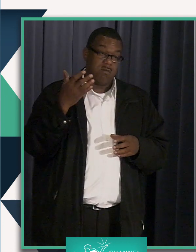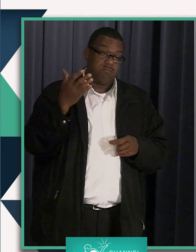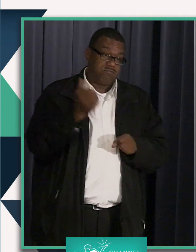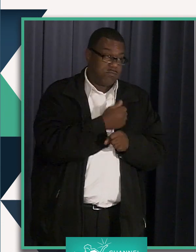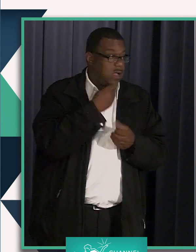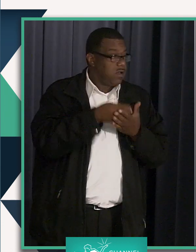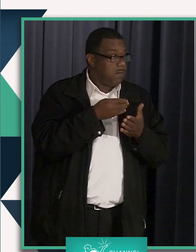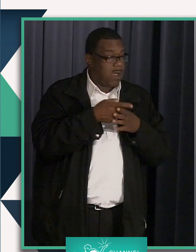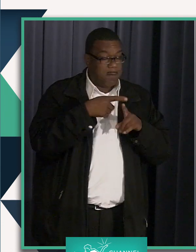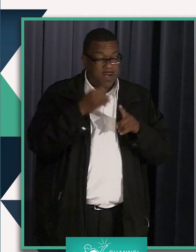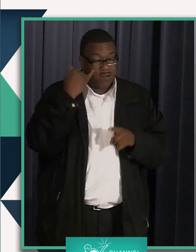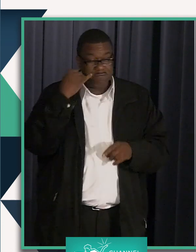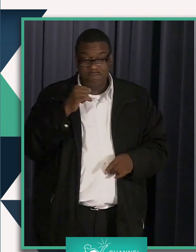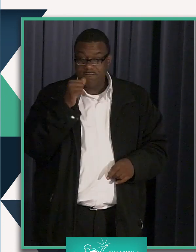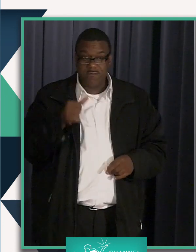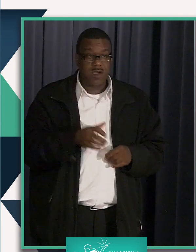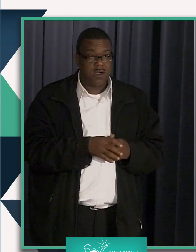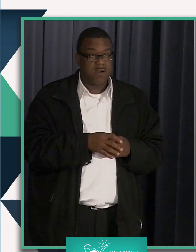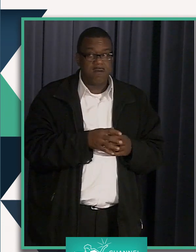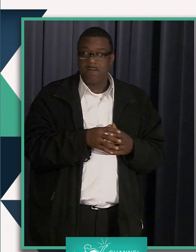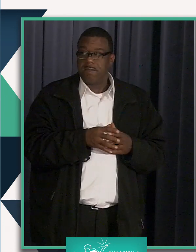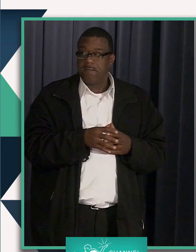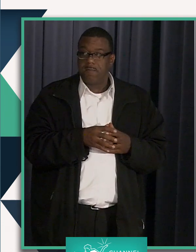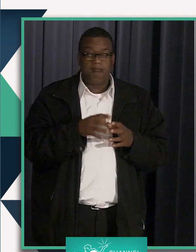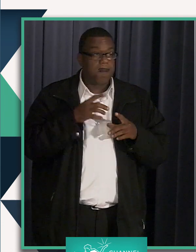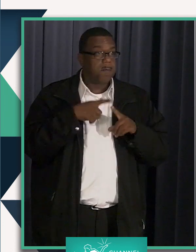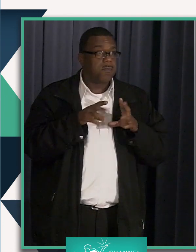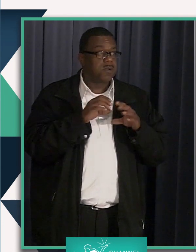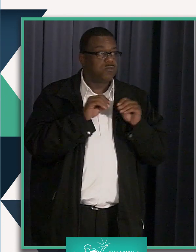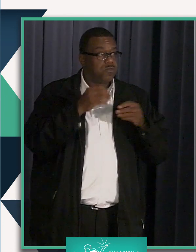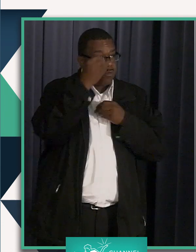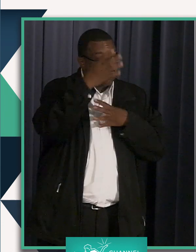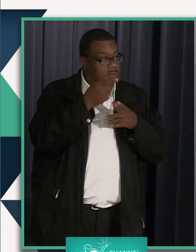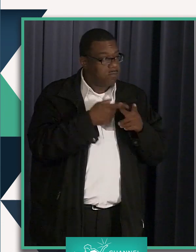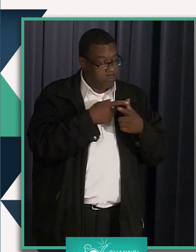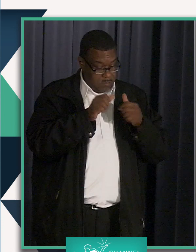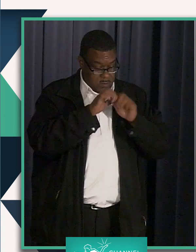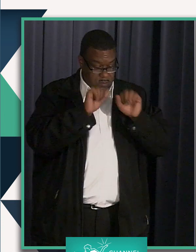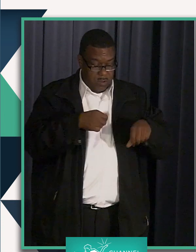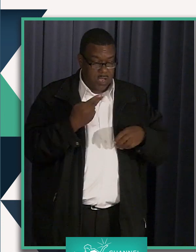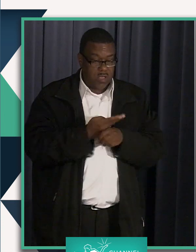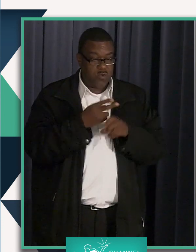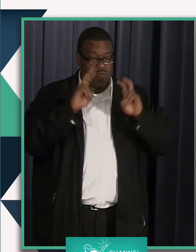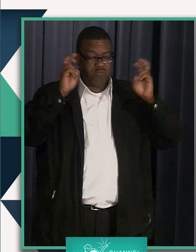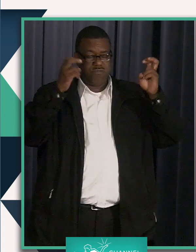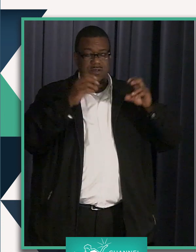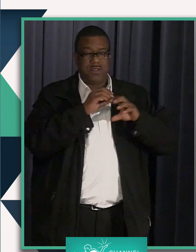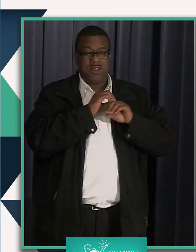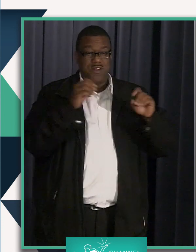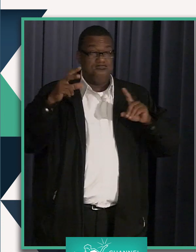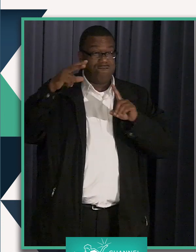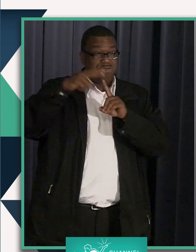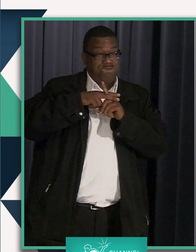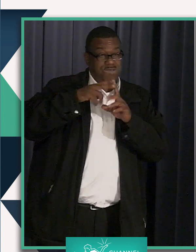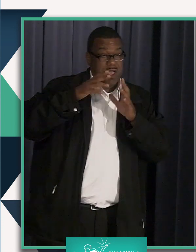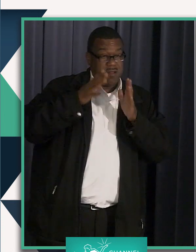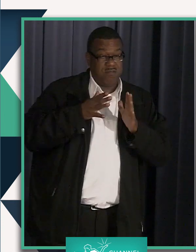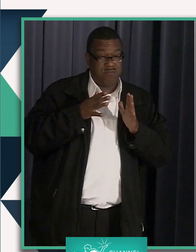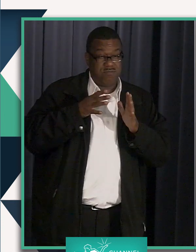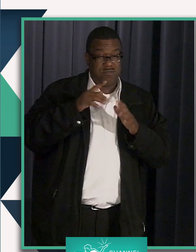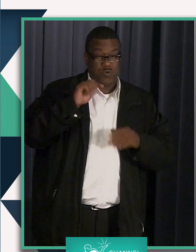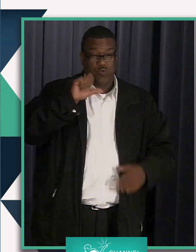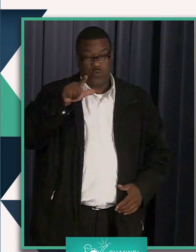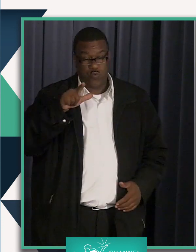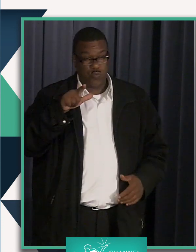you don't, if there's no information there, then you can use the non-filer tool to once